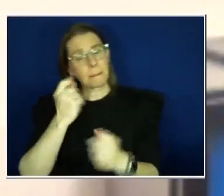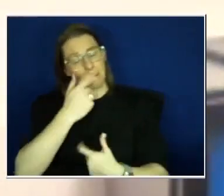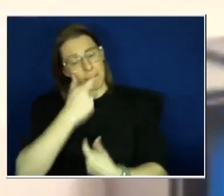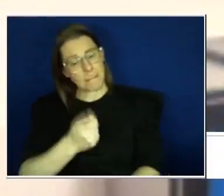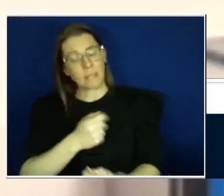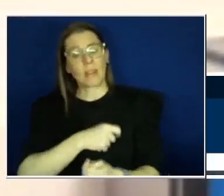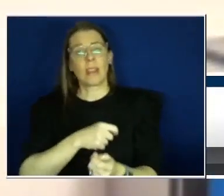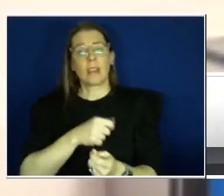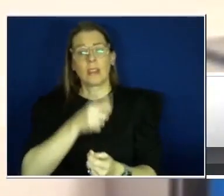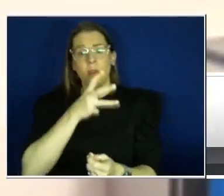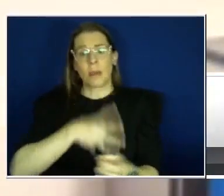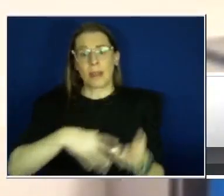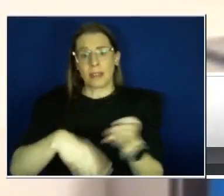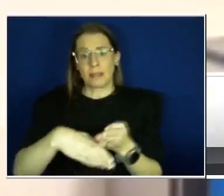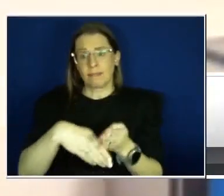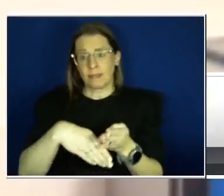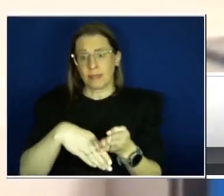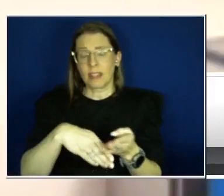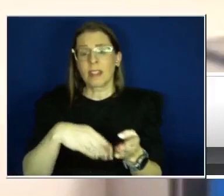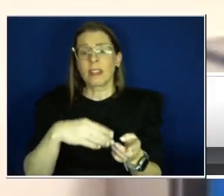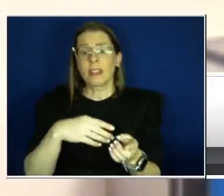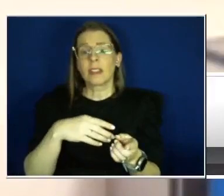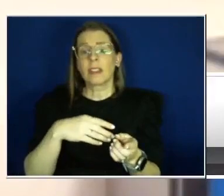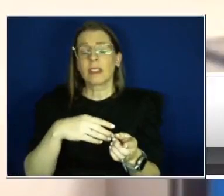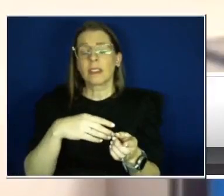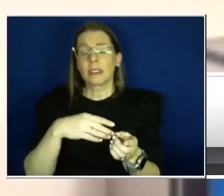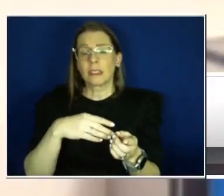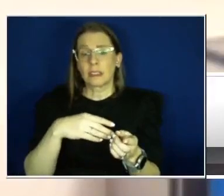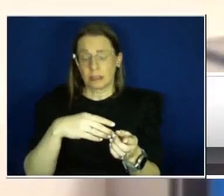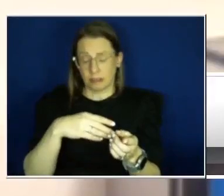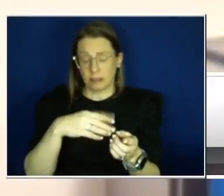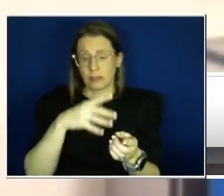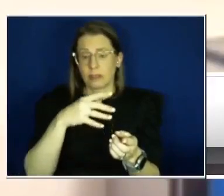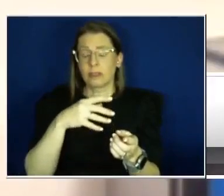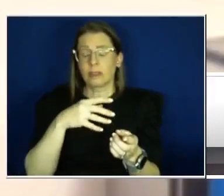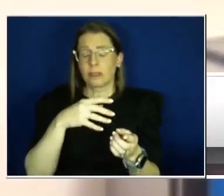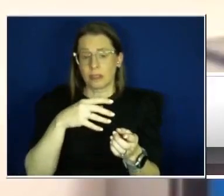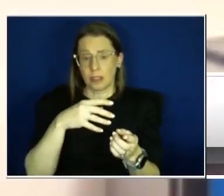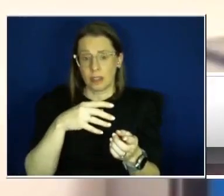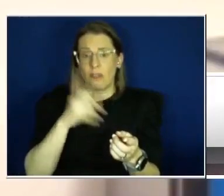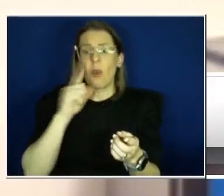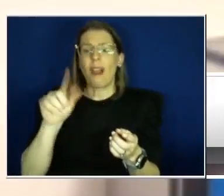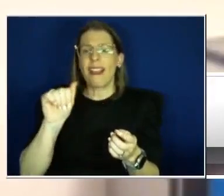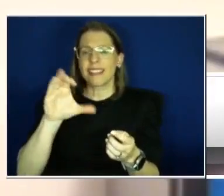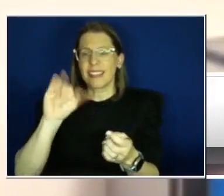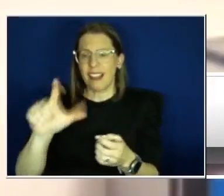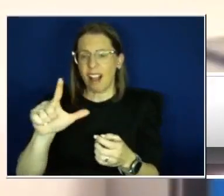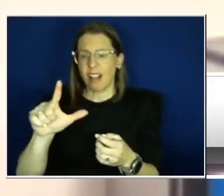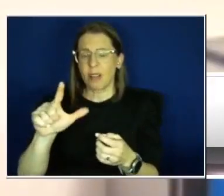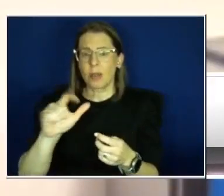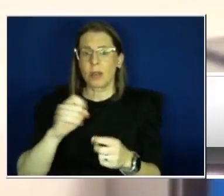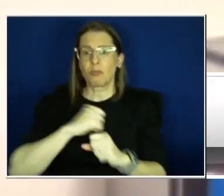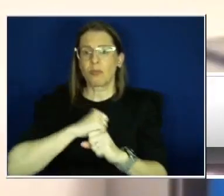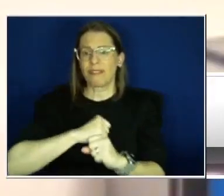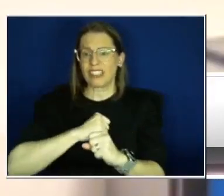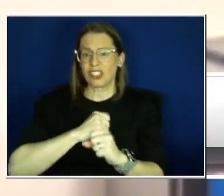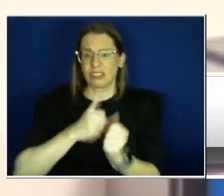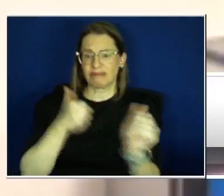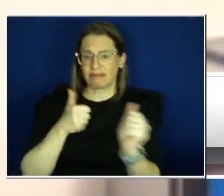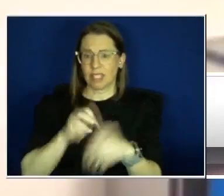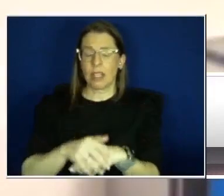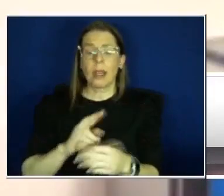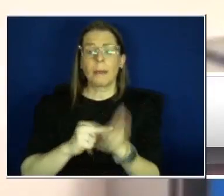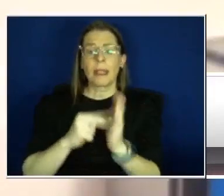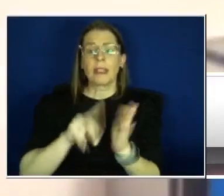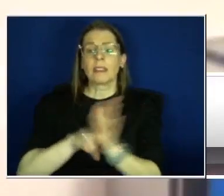the forefront of ACL prevention. Matt was just talking about how we deal with ACL injuries, but they've developed a